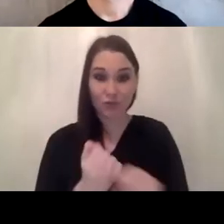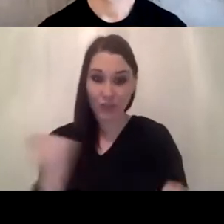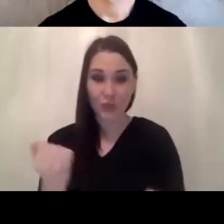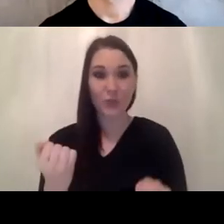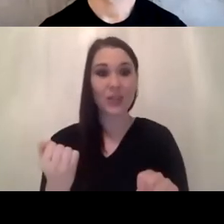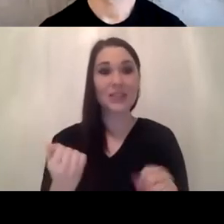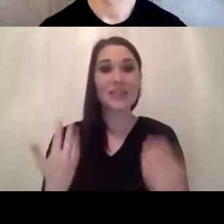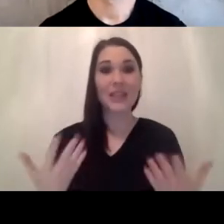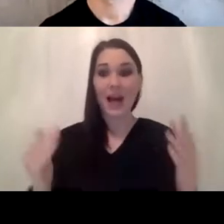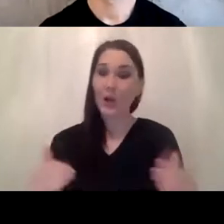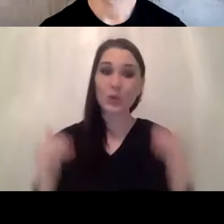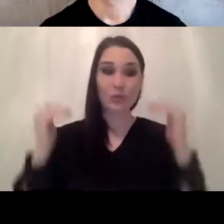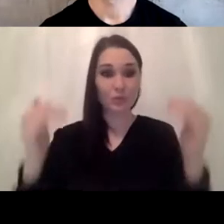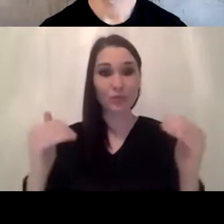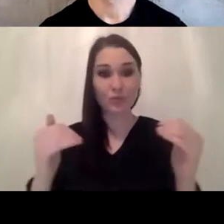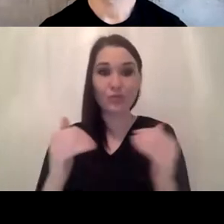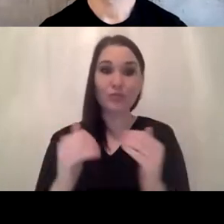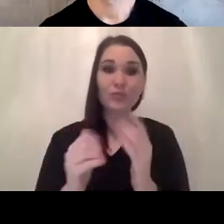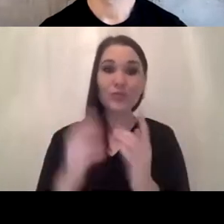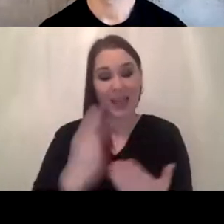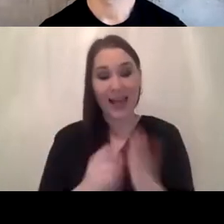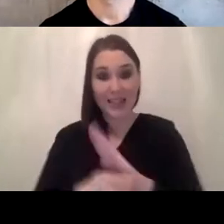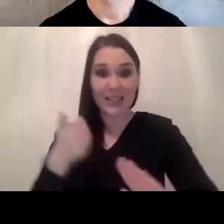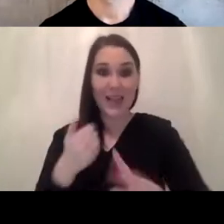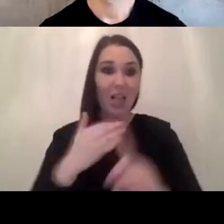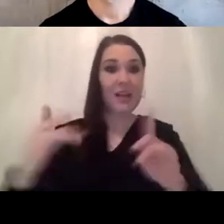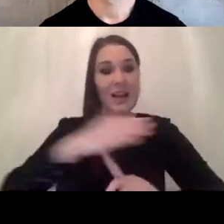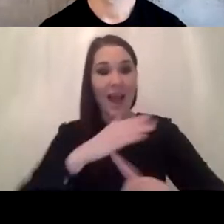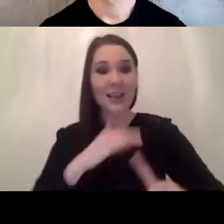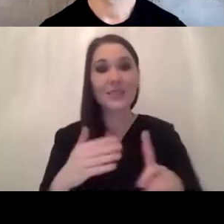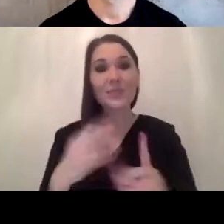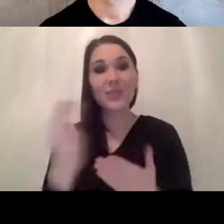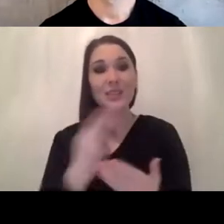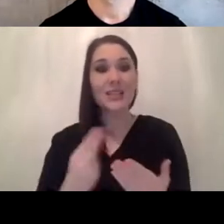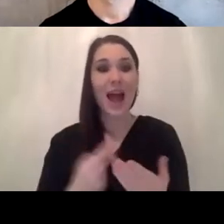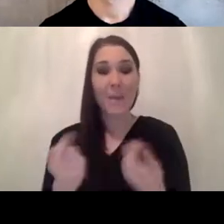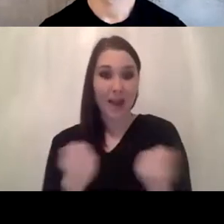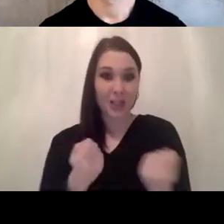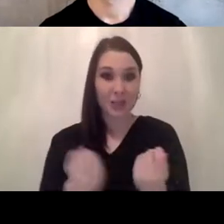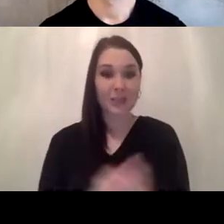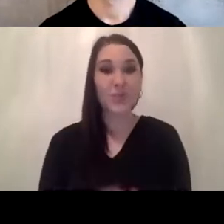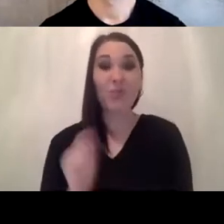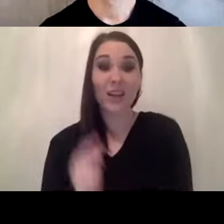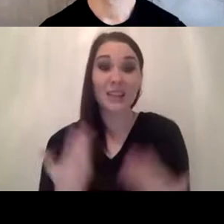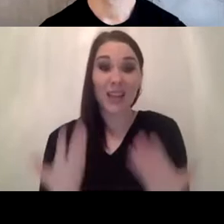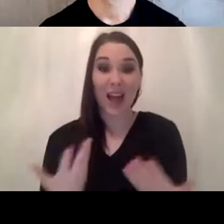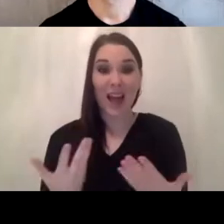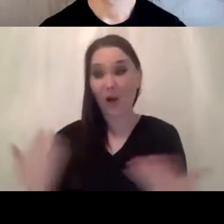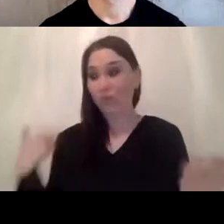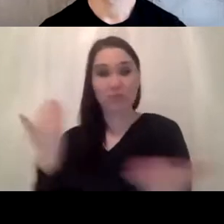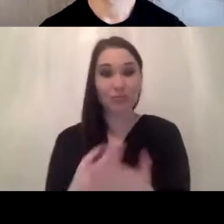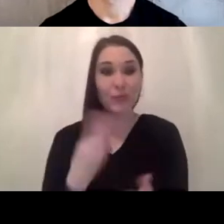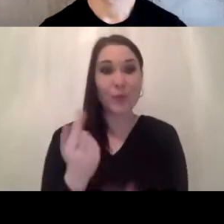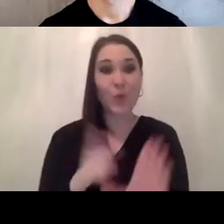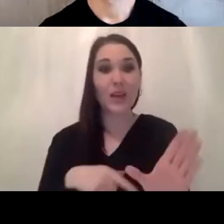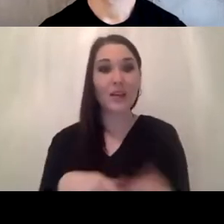with Design SkillNet, doing design management. So that's kind of what I've been up to for the last couple of years, but